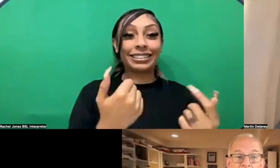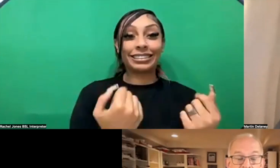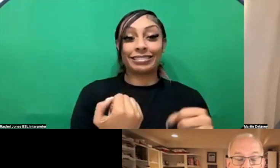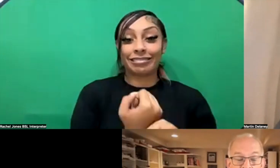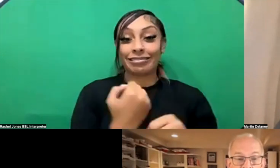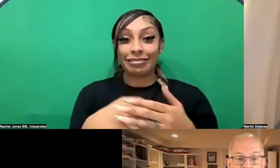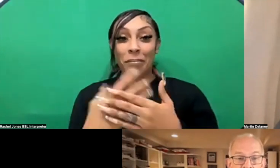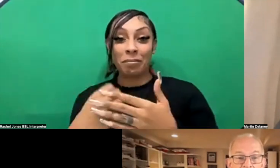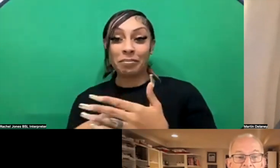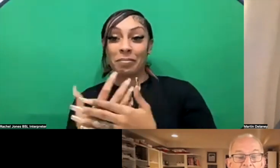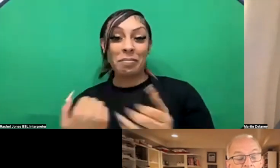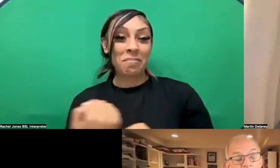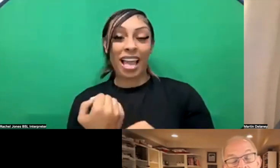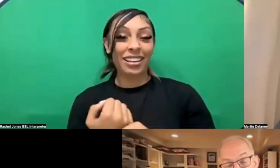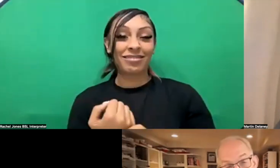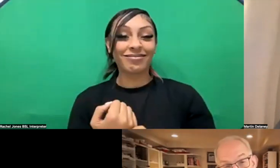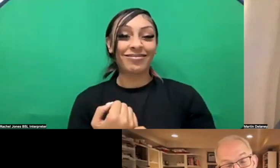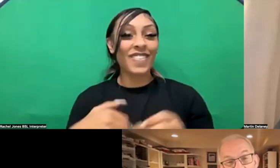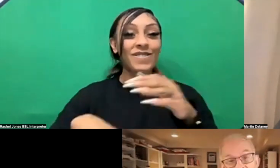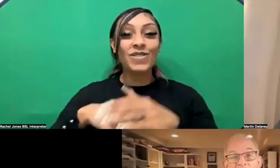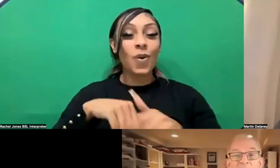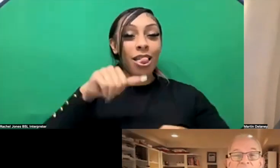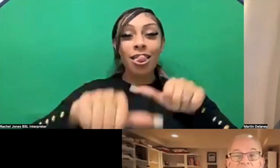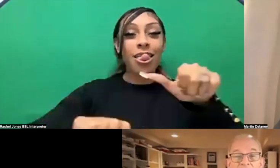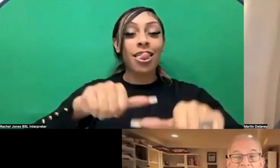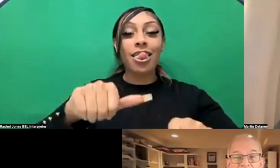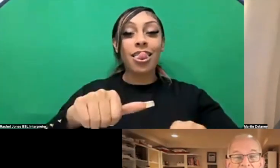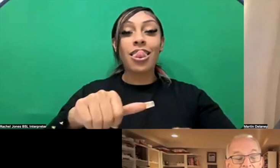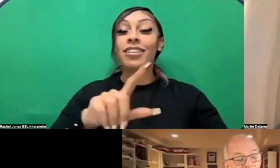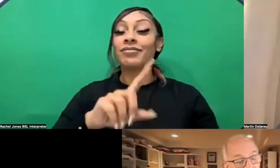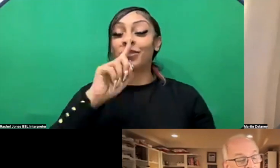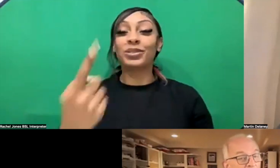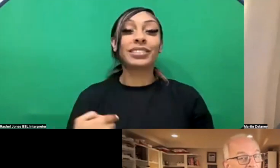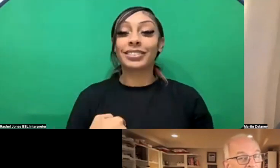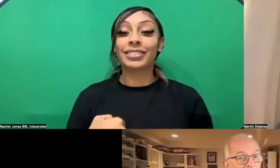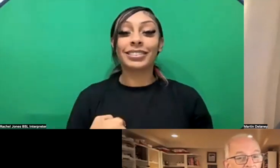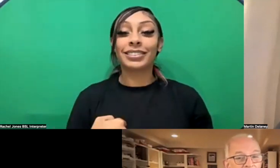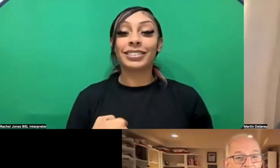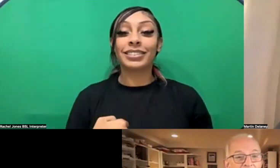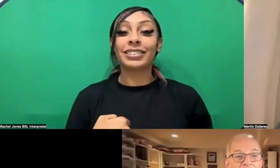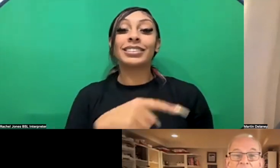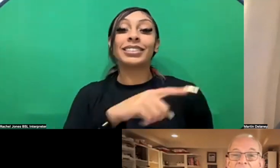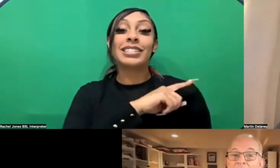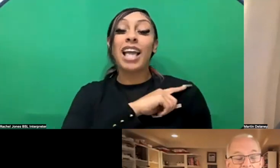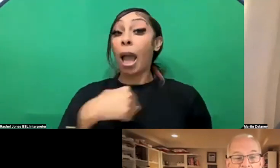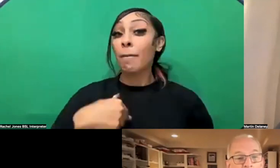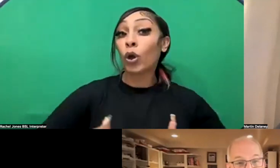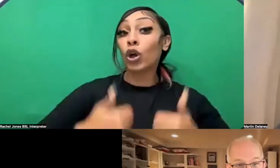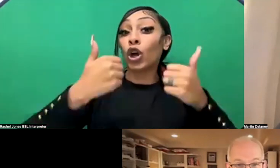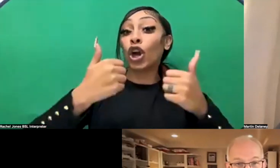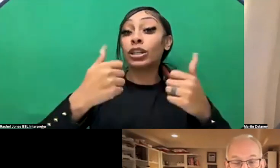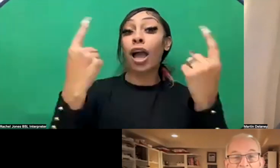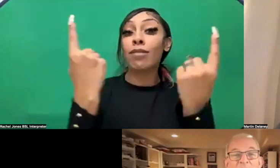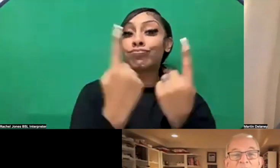software was never finished. And the reason my company went out of business is that I think I'm a pretty good product designer, but I'm a